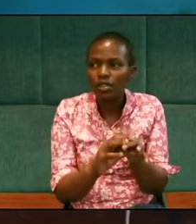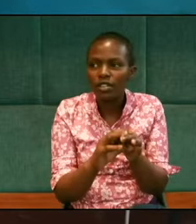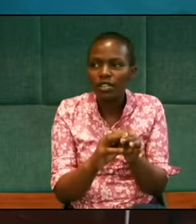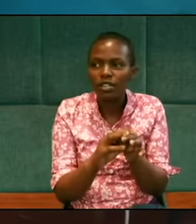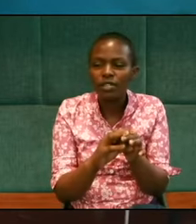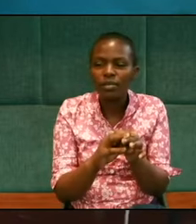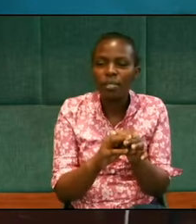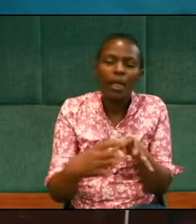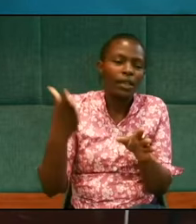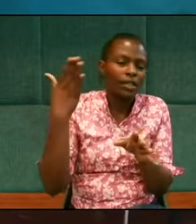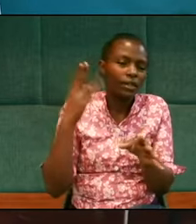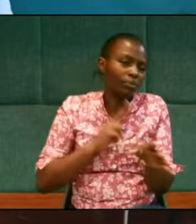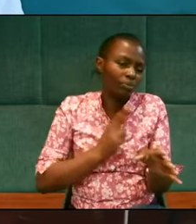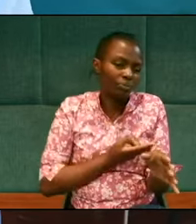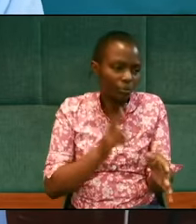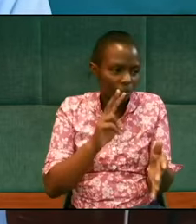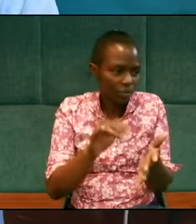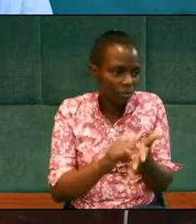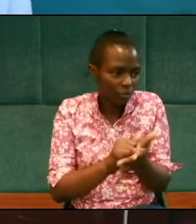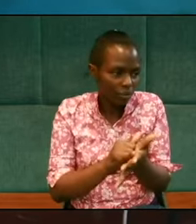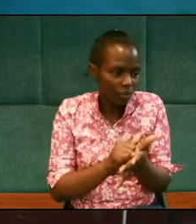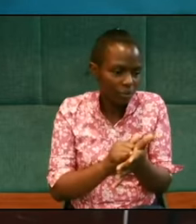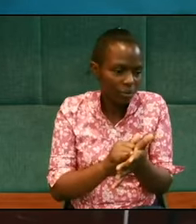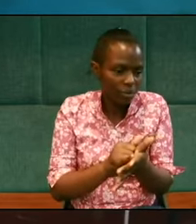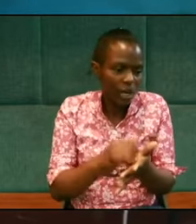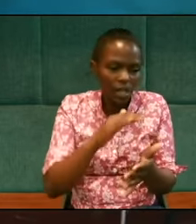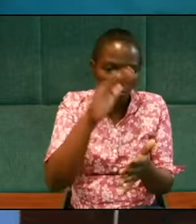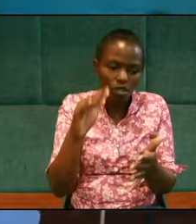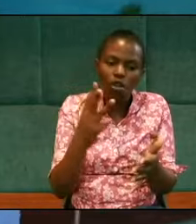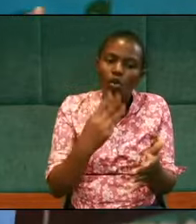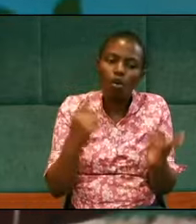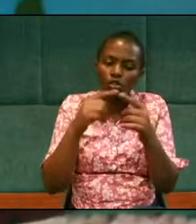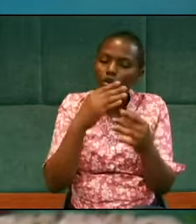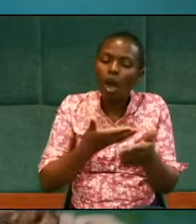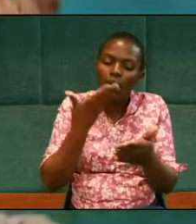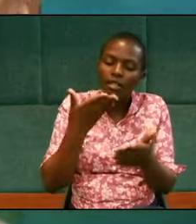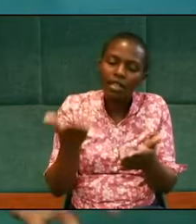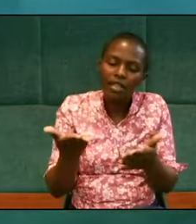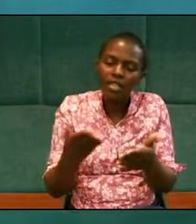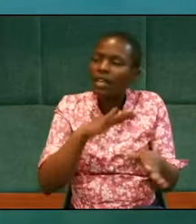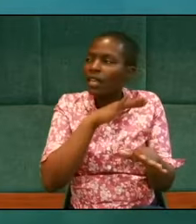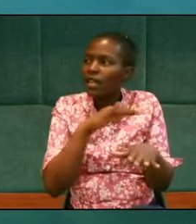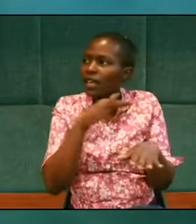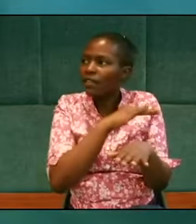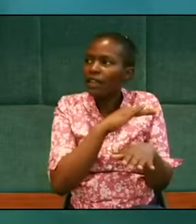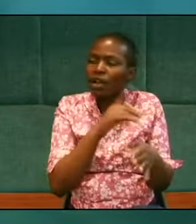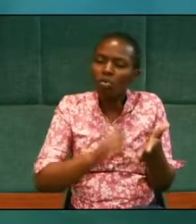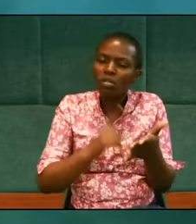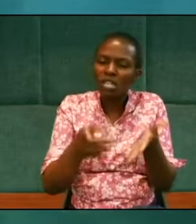Yesterday we looked at that. The question I want to answer this evening is also, what is the purpose of